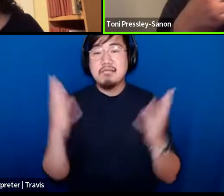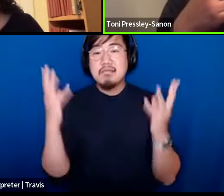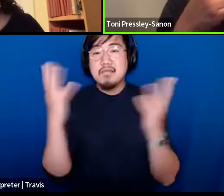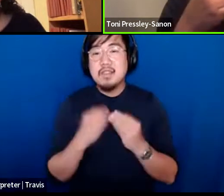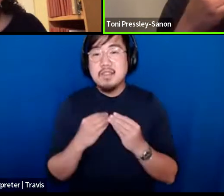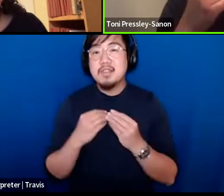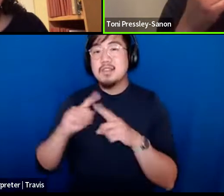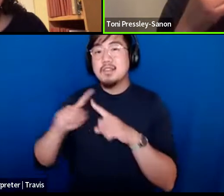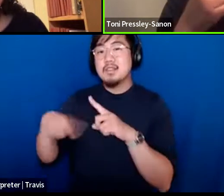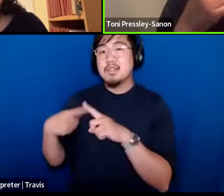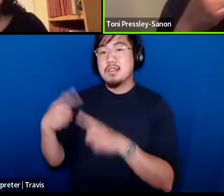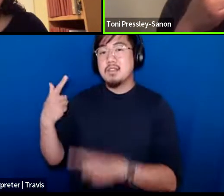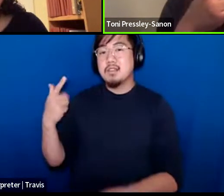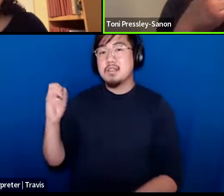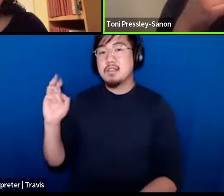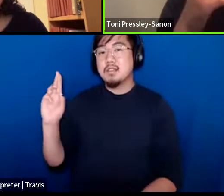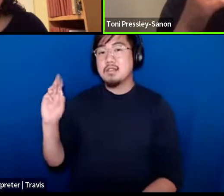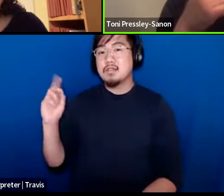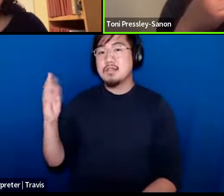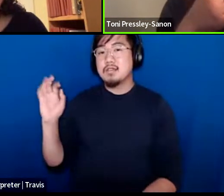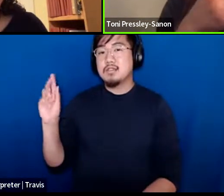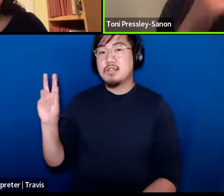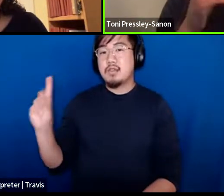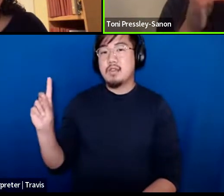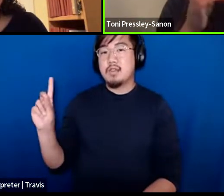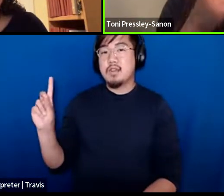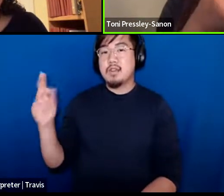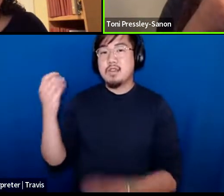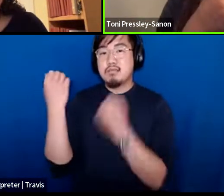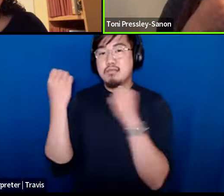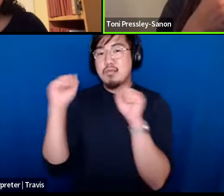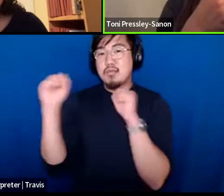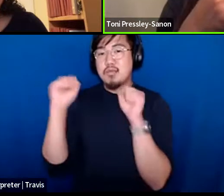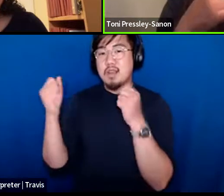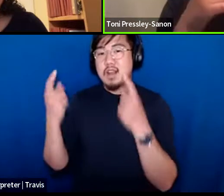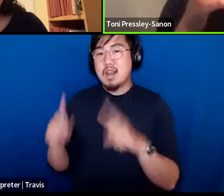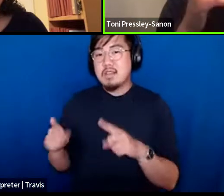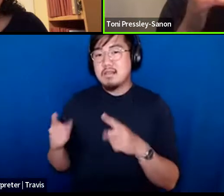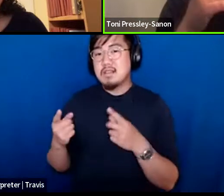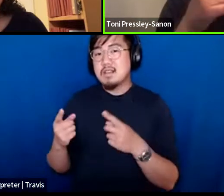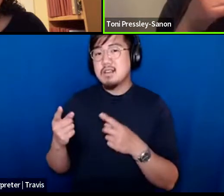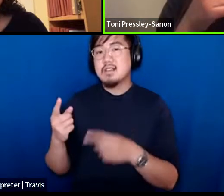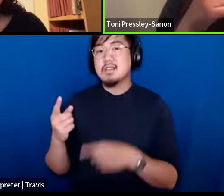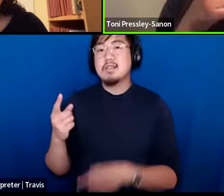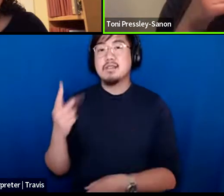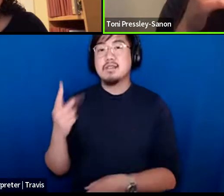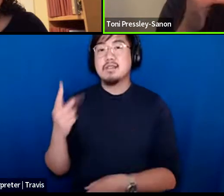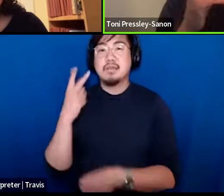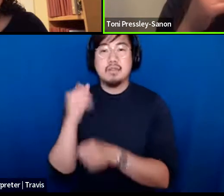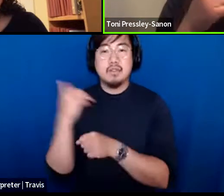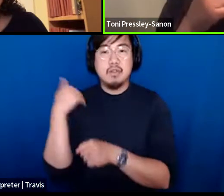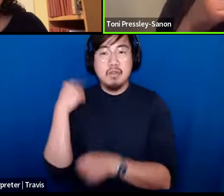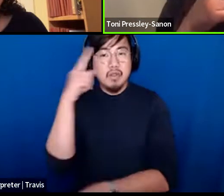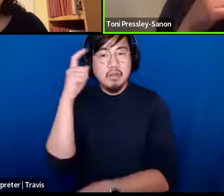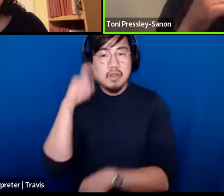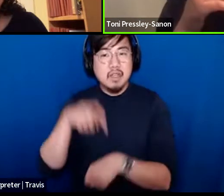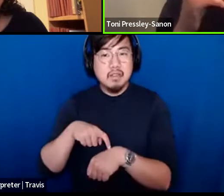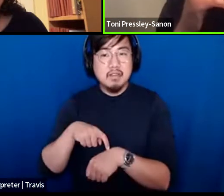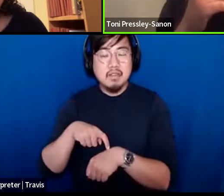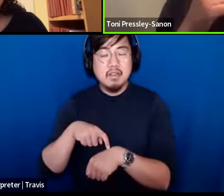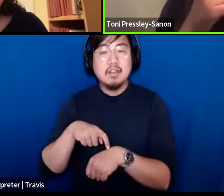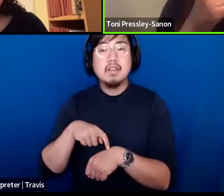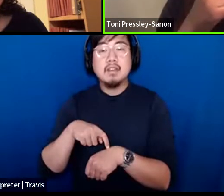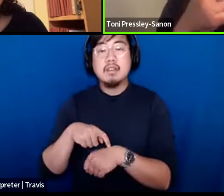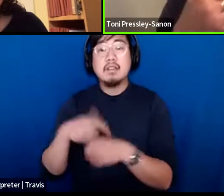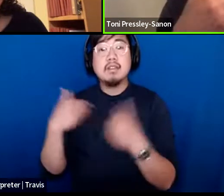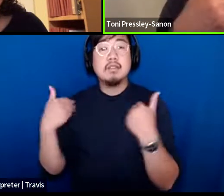Floyd movement protests 2 summers ago was that these young people